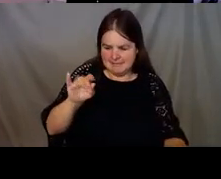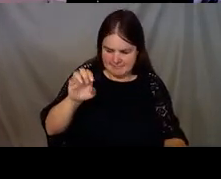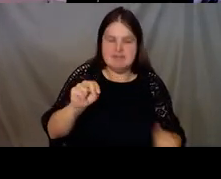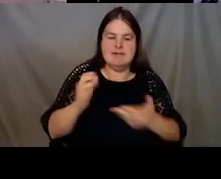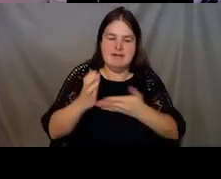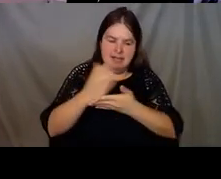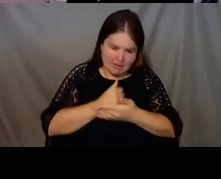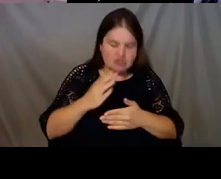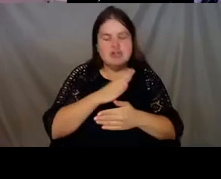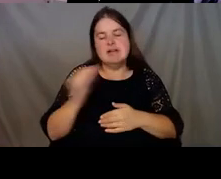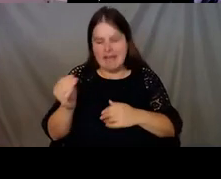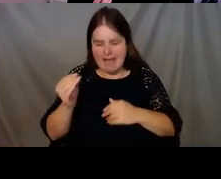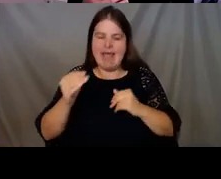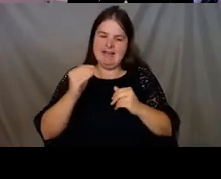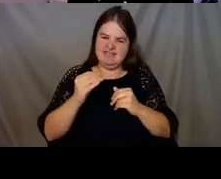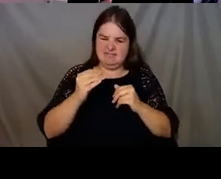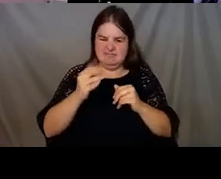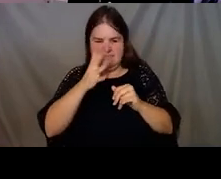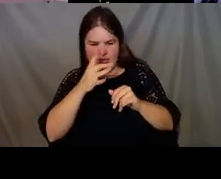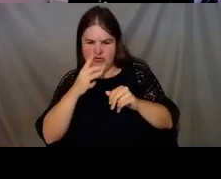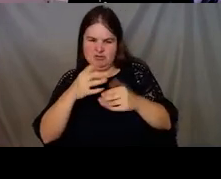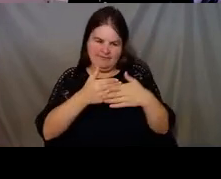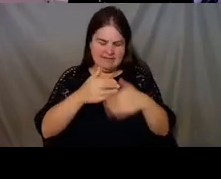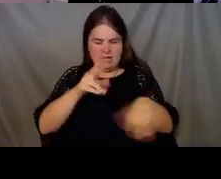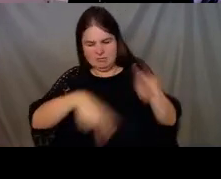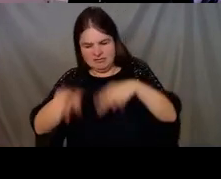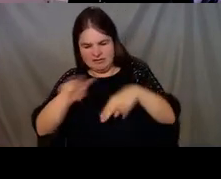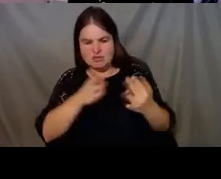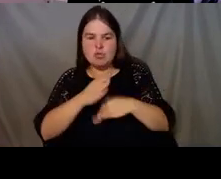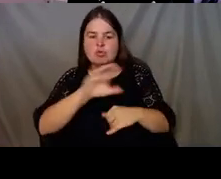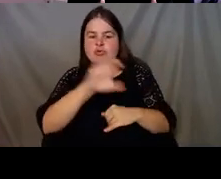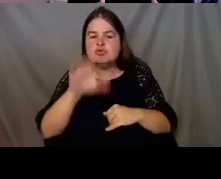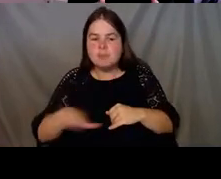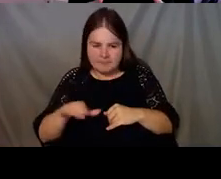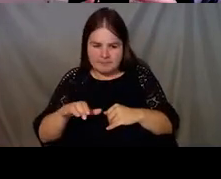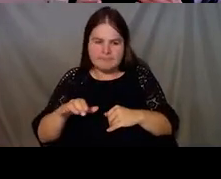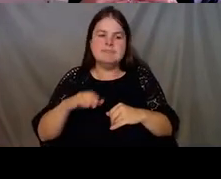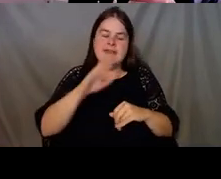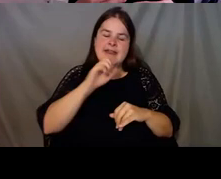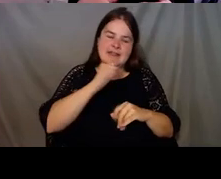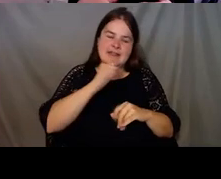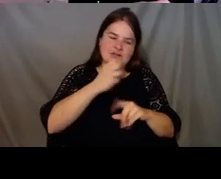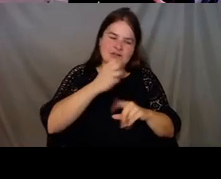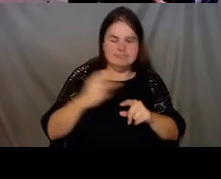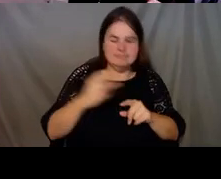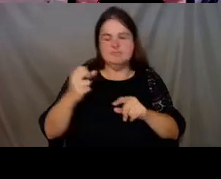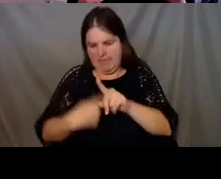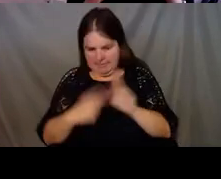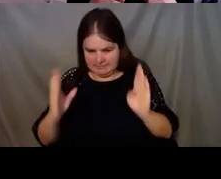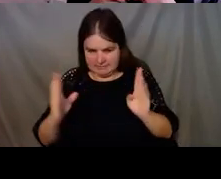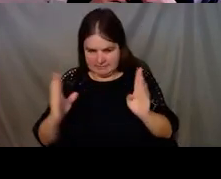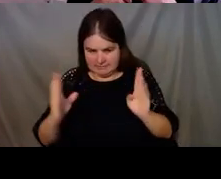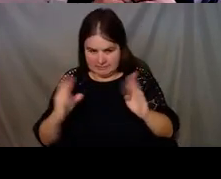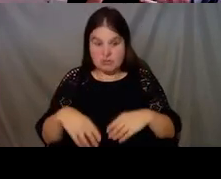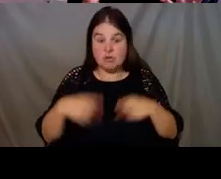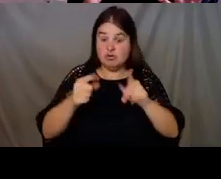mother-infant observations via Zoom at these 6 and 12-month time points. So within the remote behavioral testing,